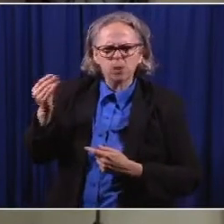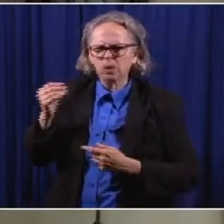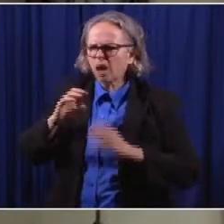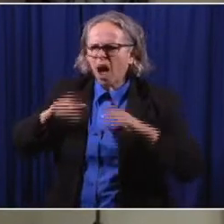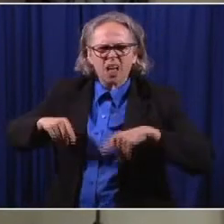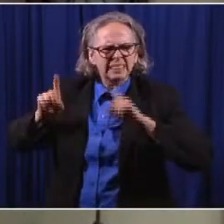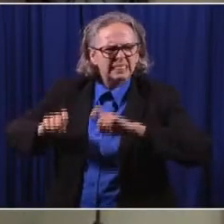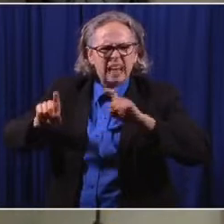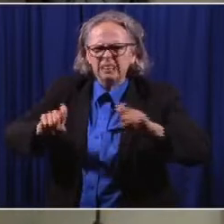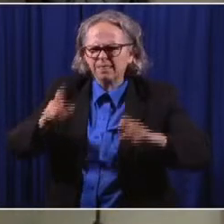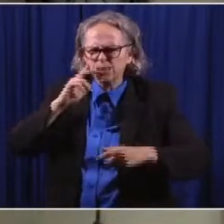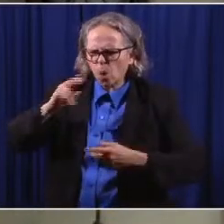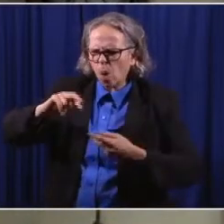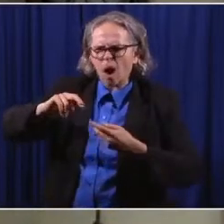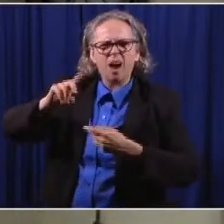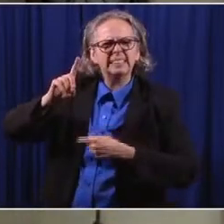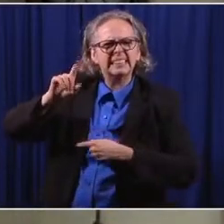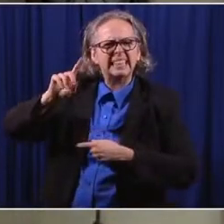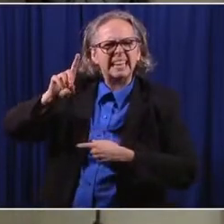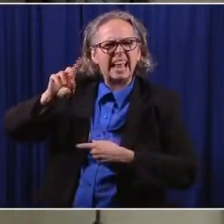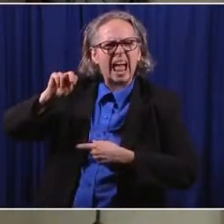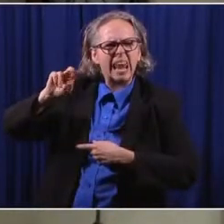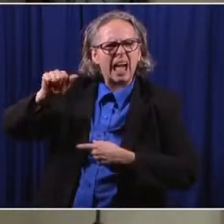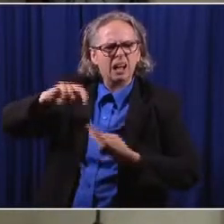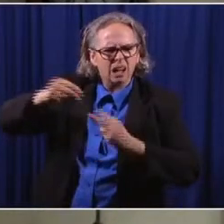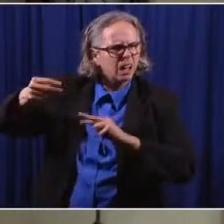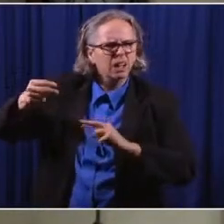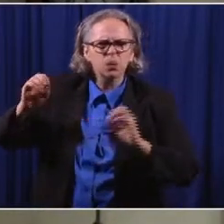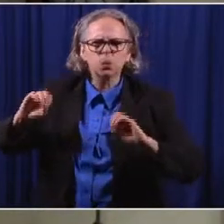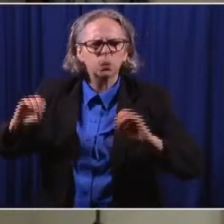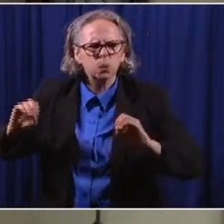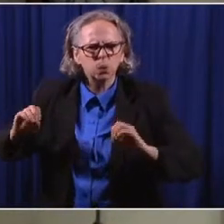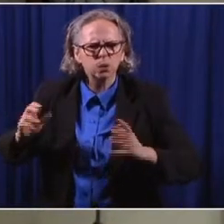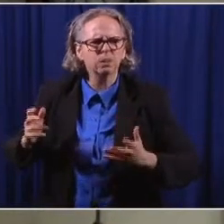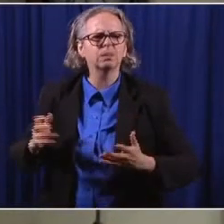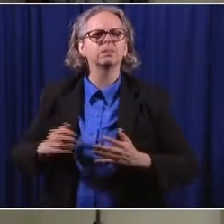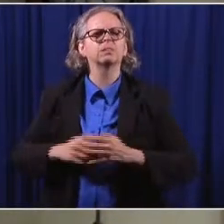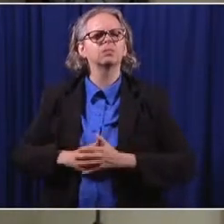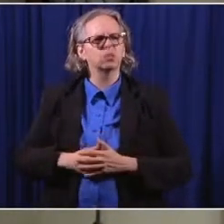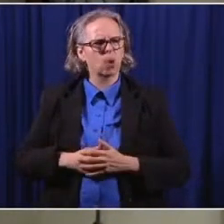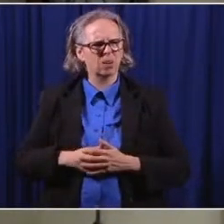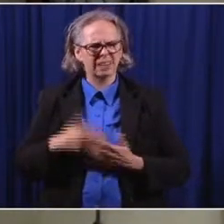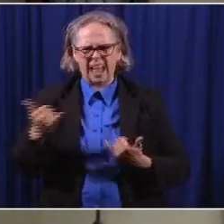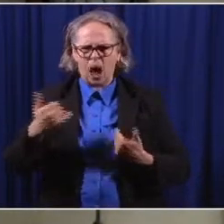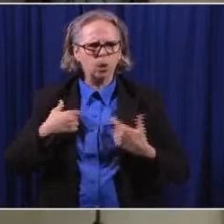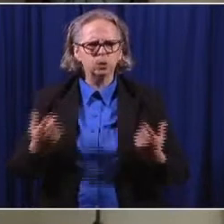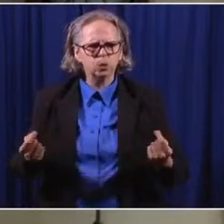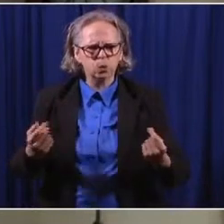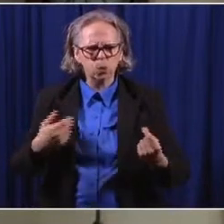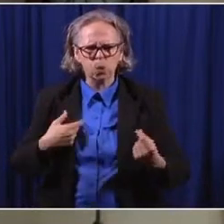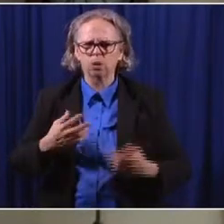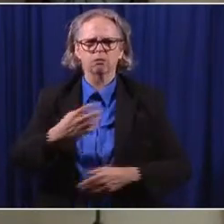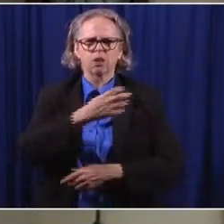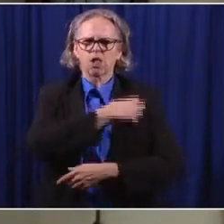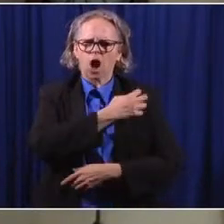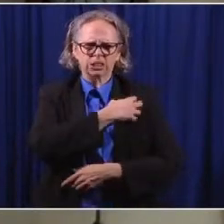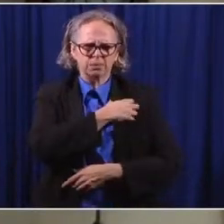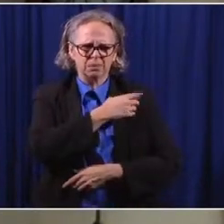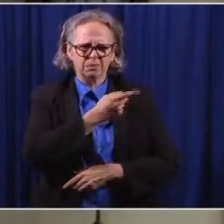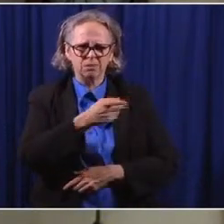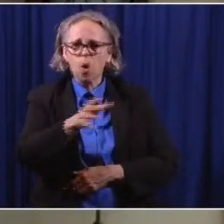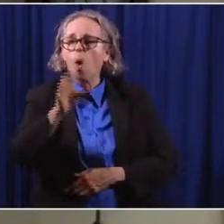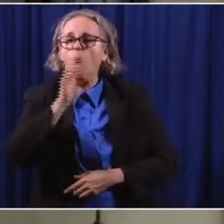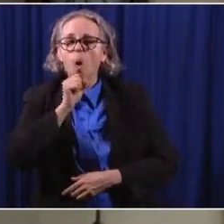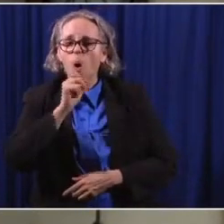That today, with what we can do today, is just unacceptable. I asked law enforcement agencies to send old kits